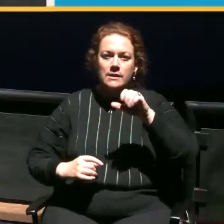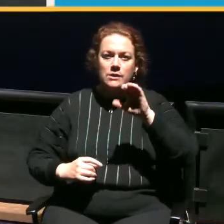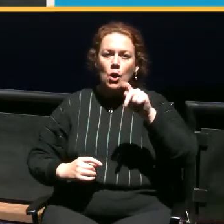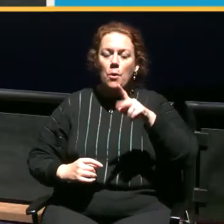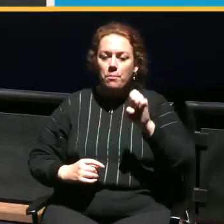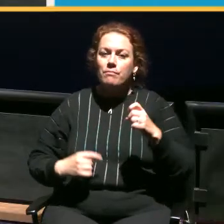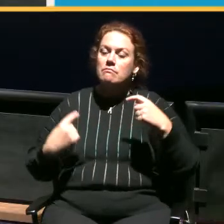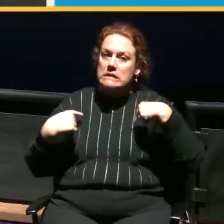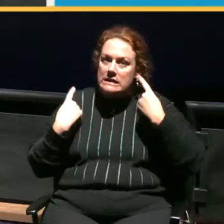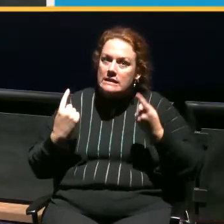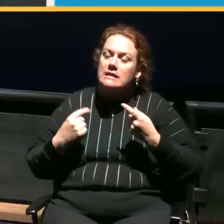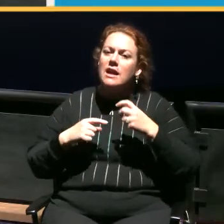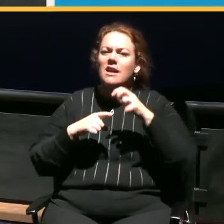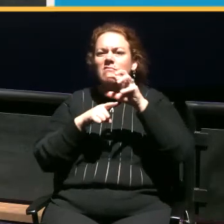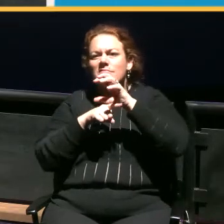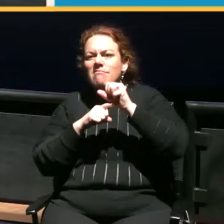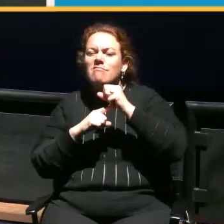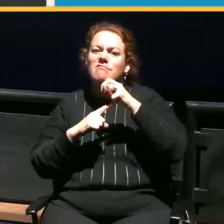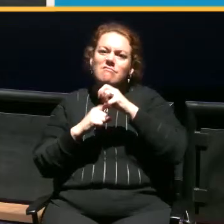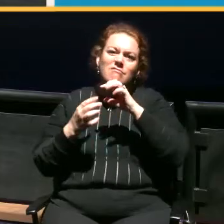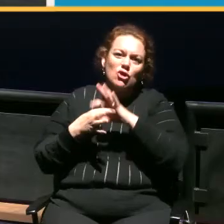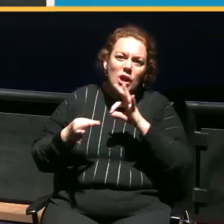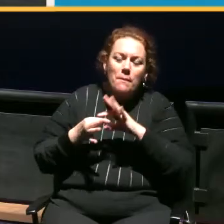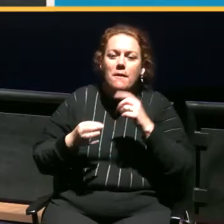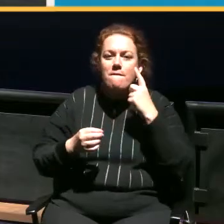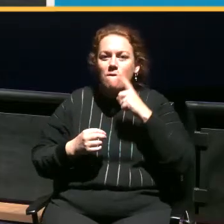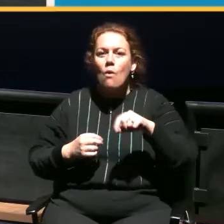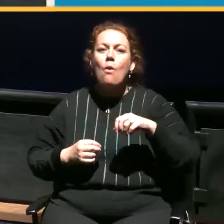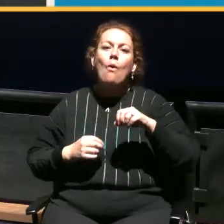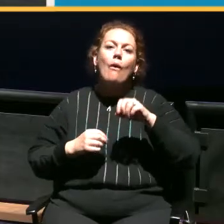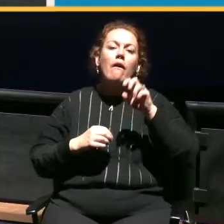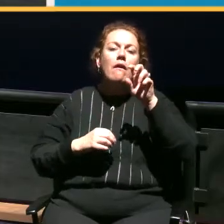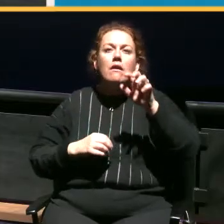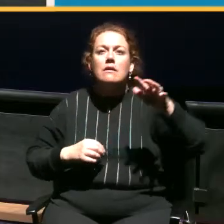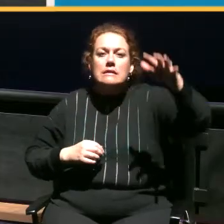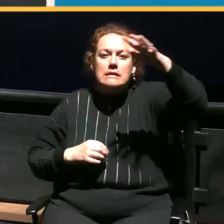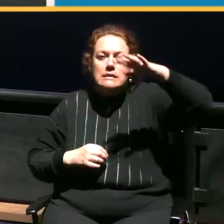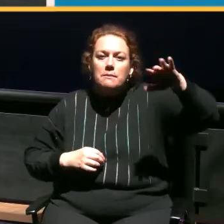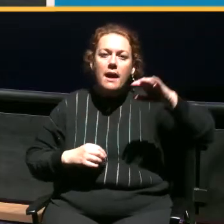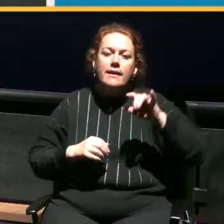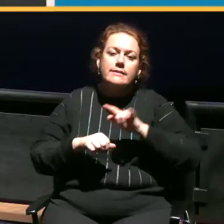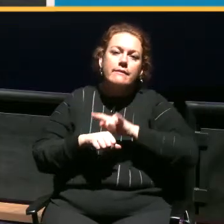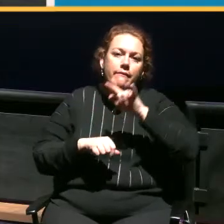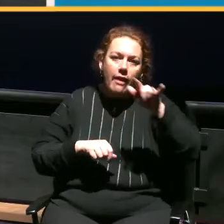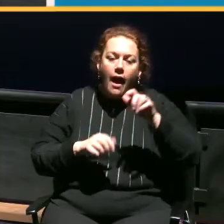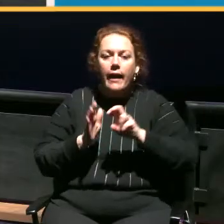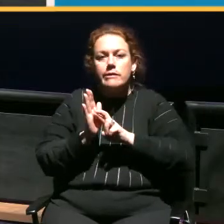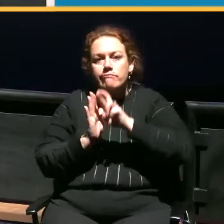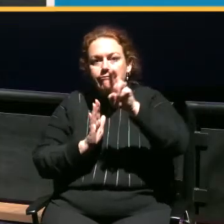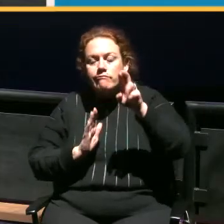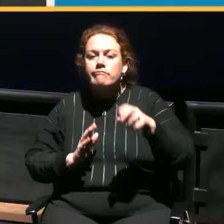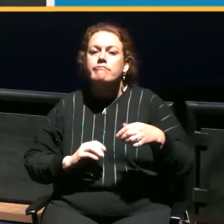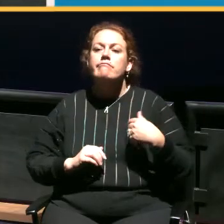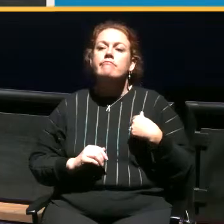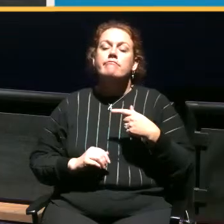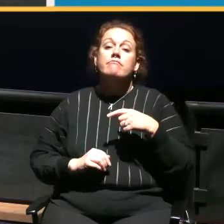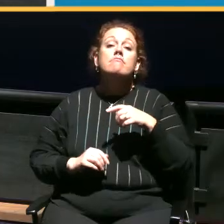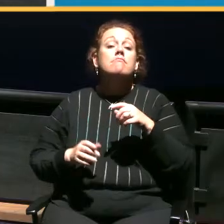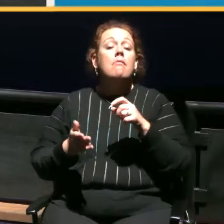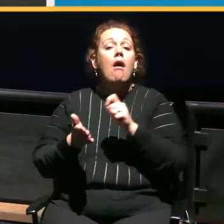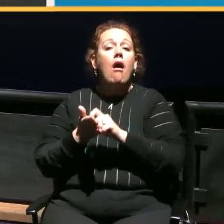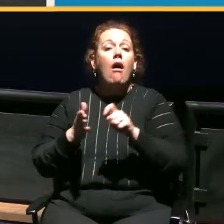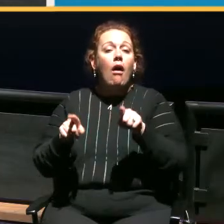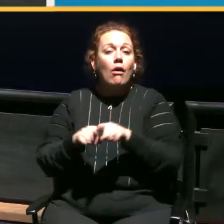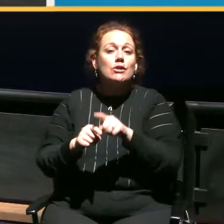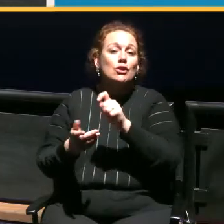spaceflight, sharing his experience through interviews, talks, and social media. Massimino also has written books